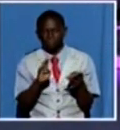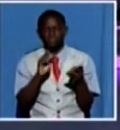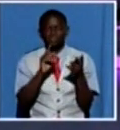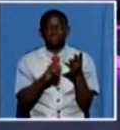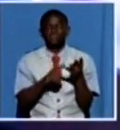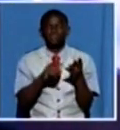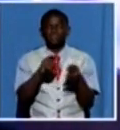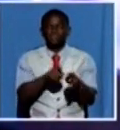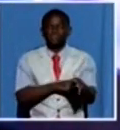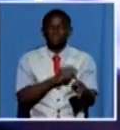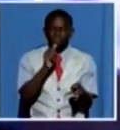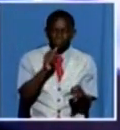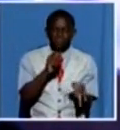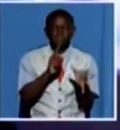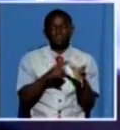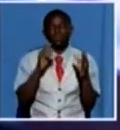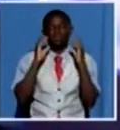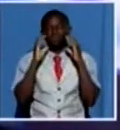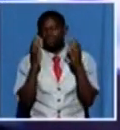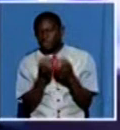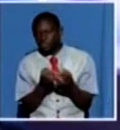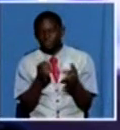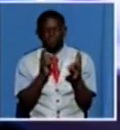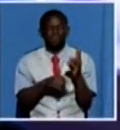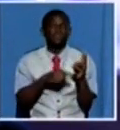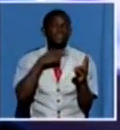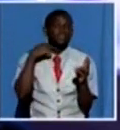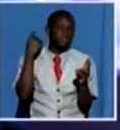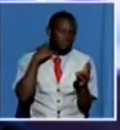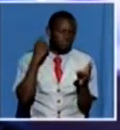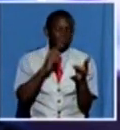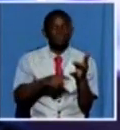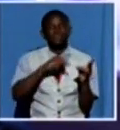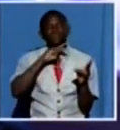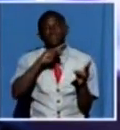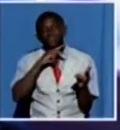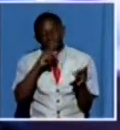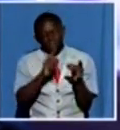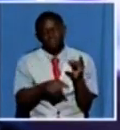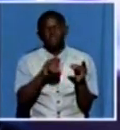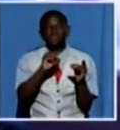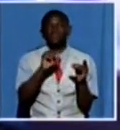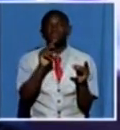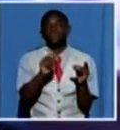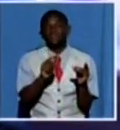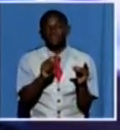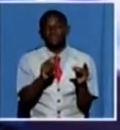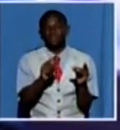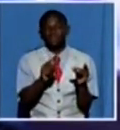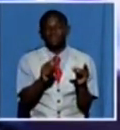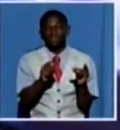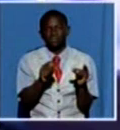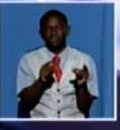Chawama, in Karingaringa, in Mutendere, residents of Lusaka complaining that the living standard in